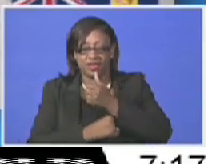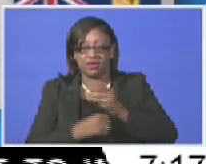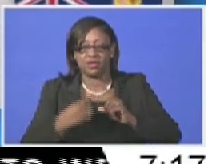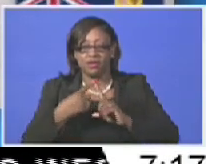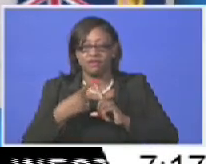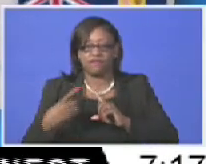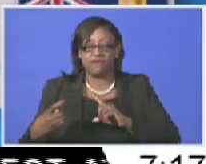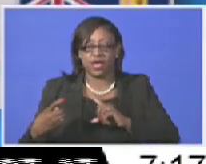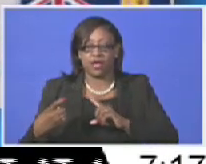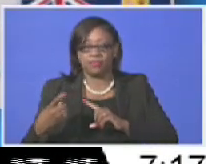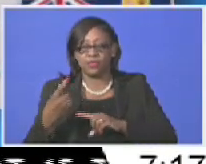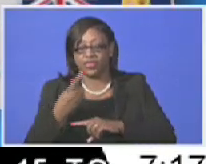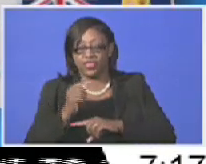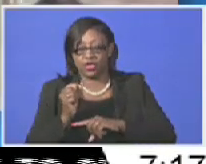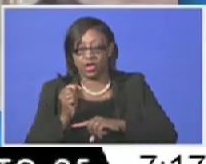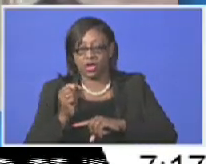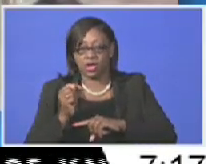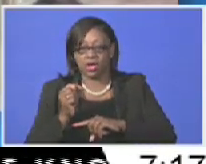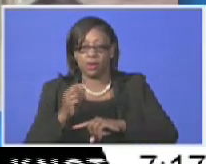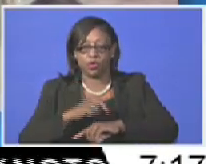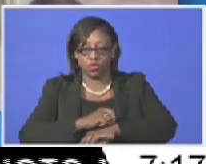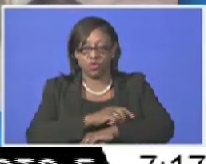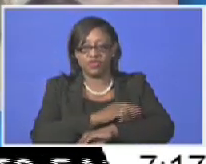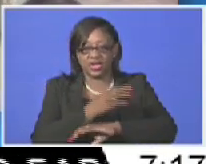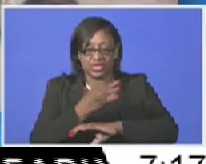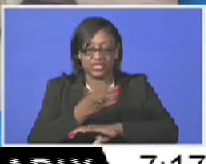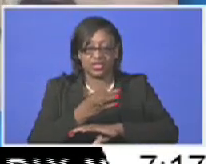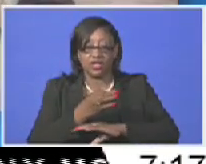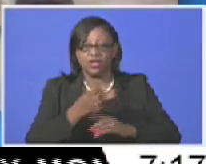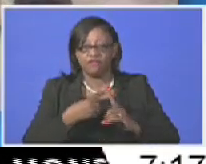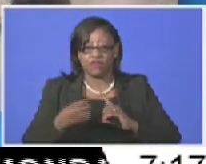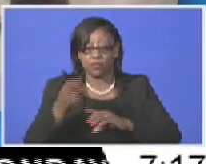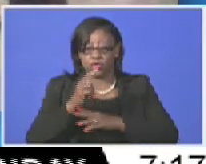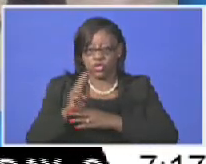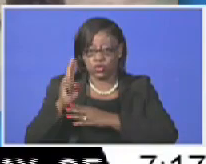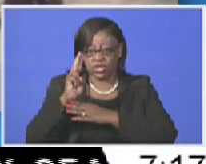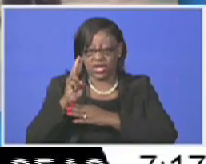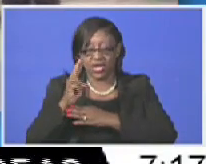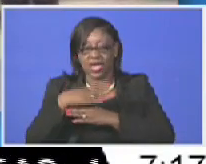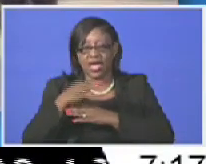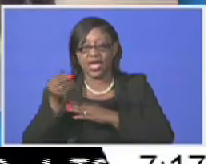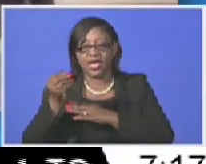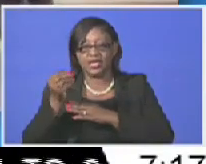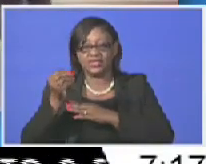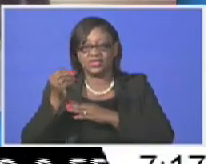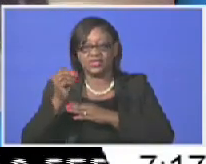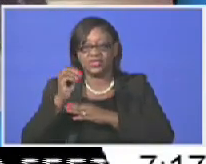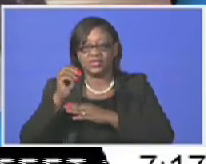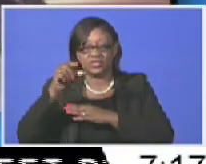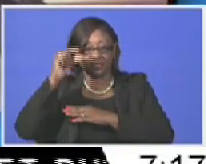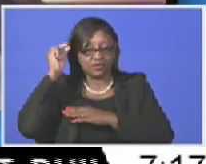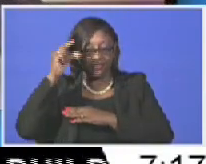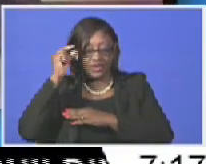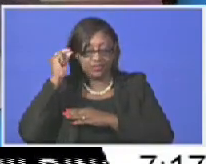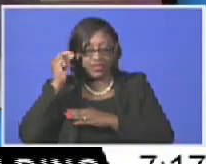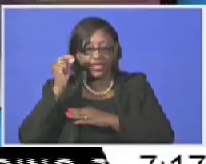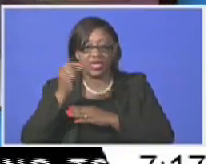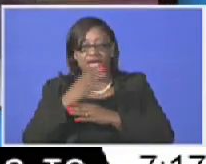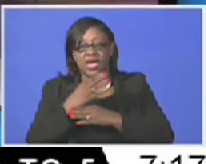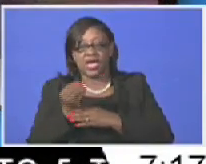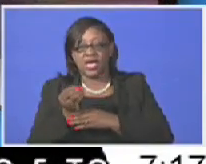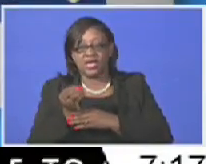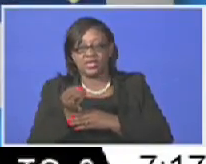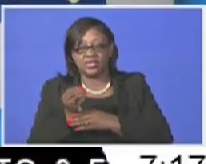crisis. The conference then jointly funded by the UK and US governments under the Conflict Stability and Security Fund